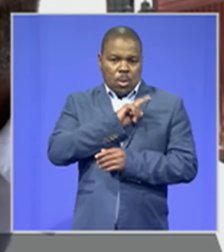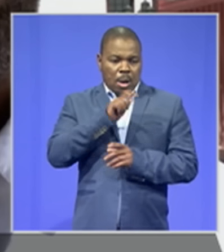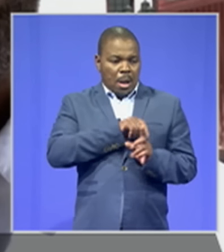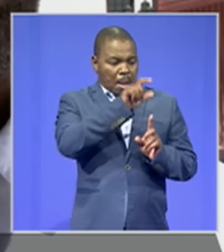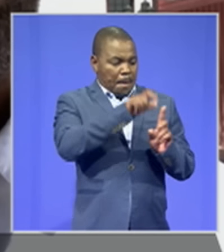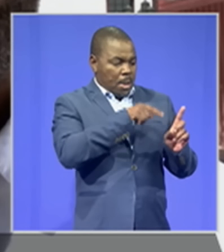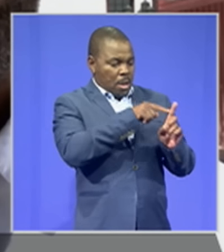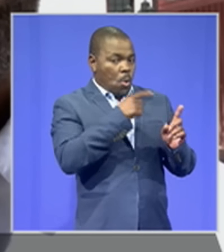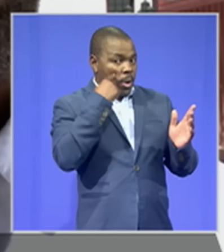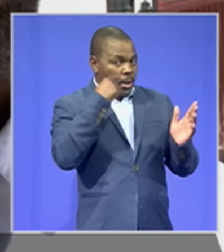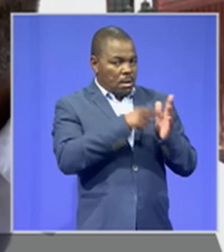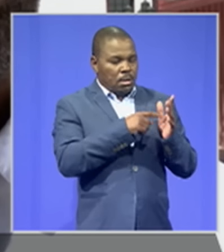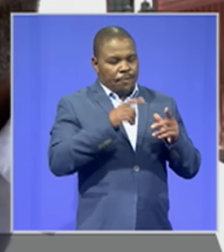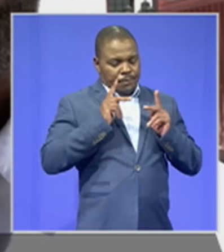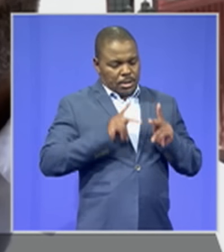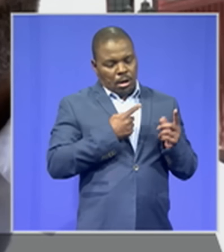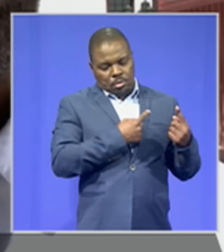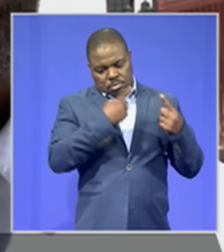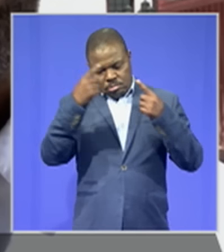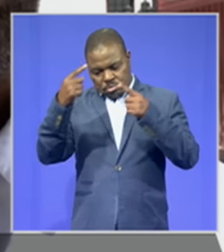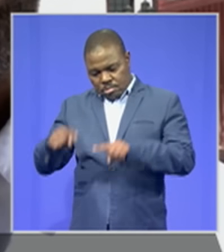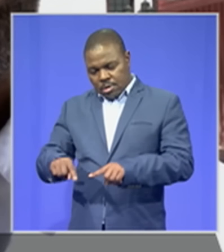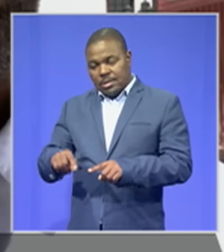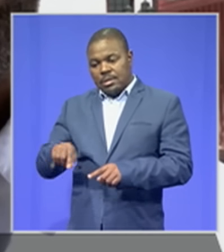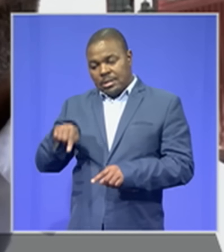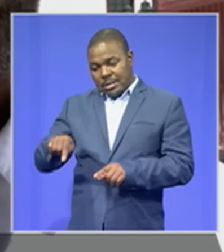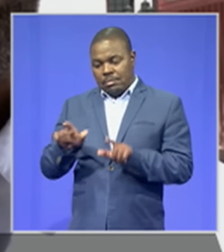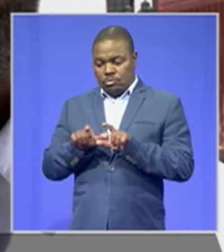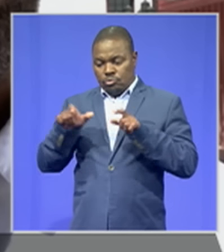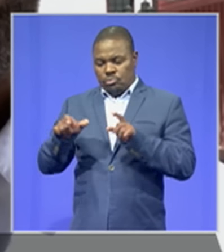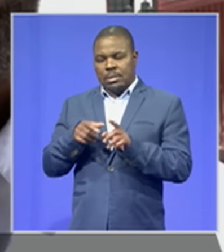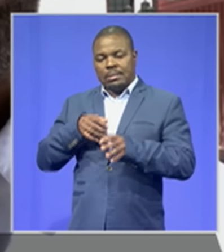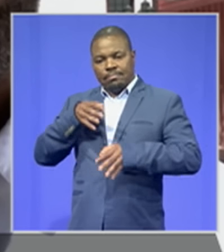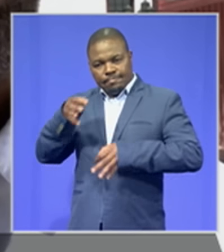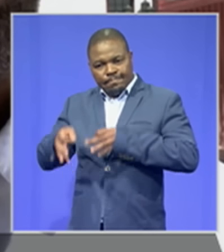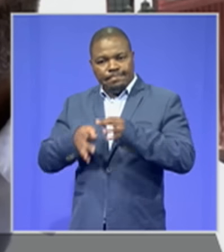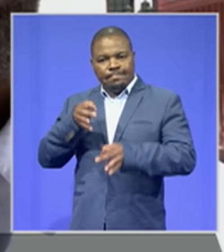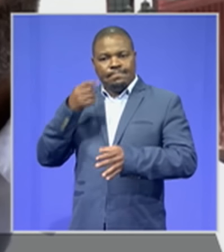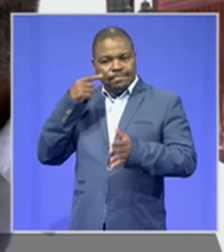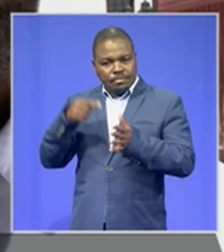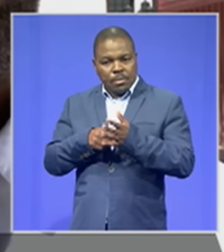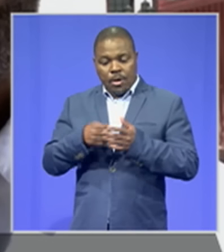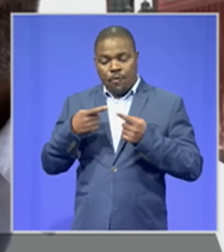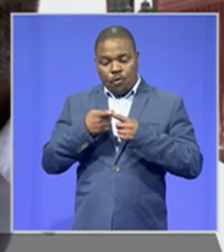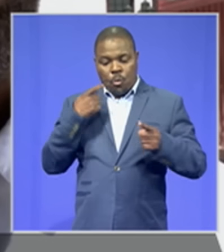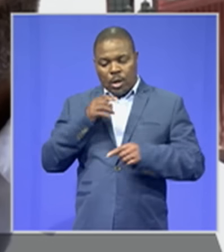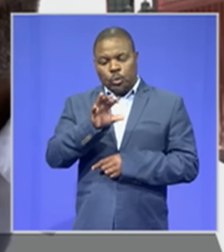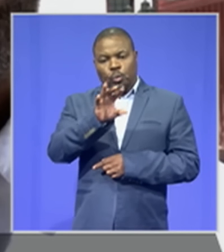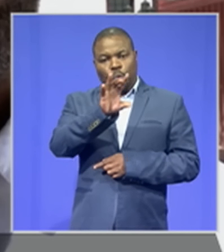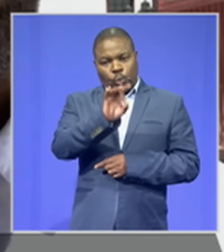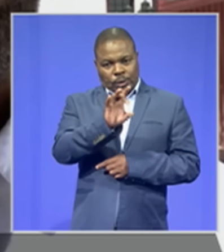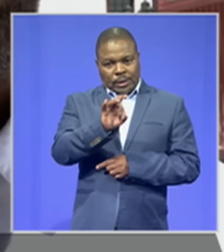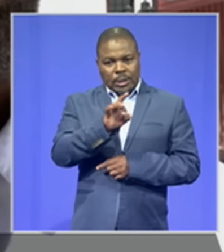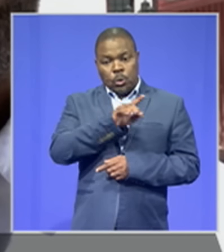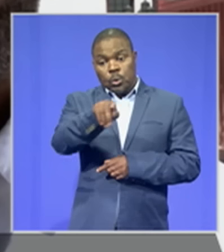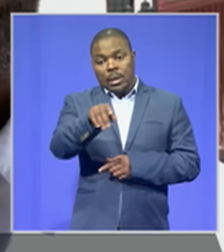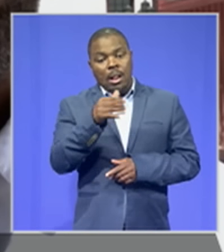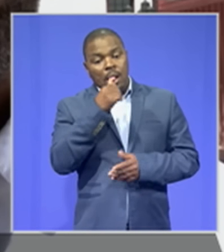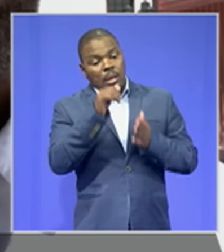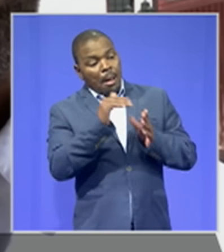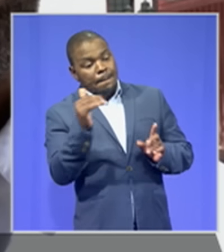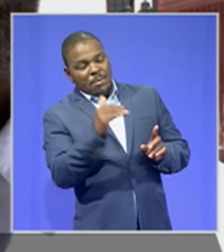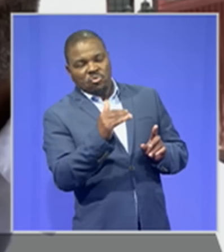availing himself to appear physically before the ad hoc committee to testify from Tuesday without the need for summonses to be